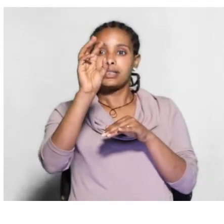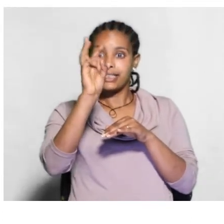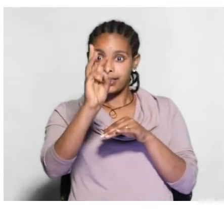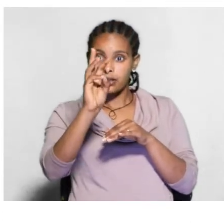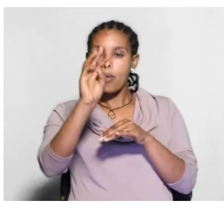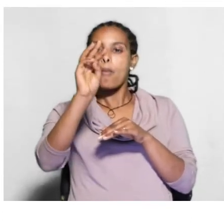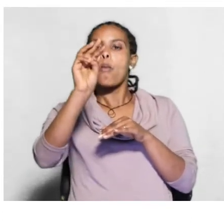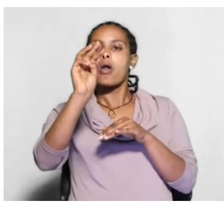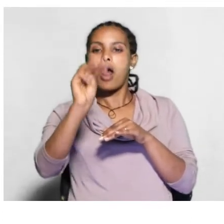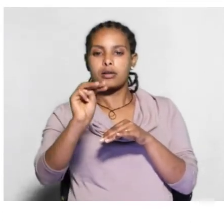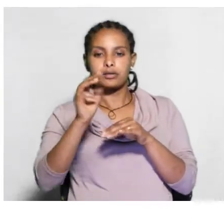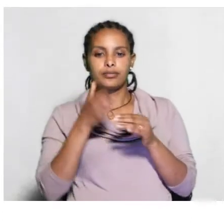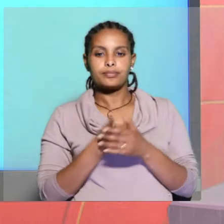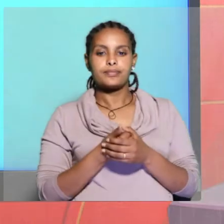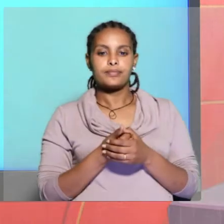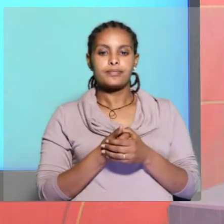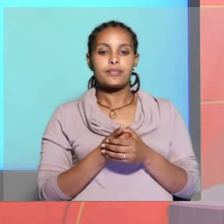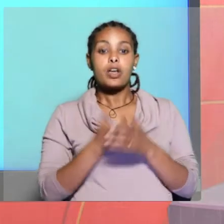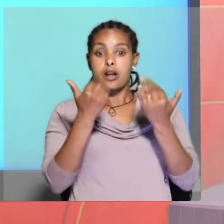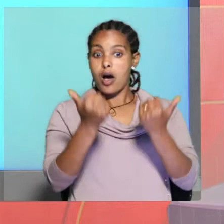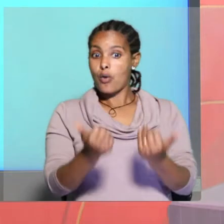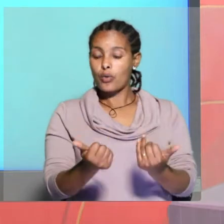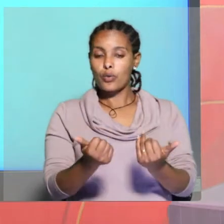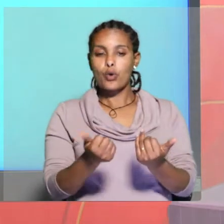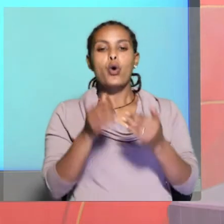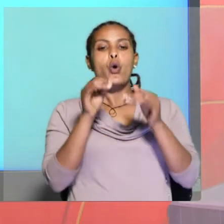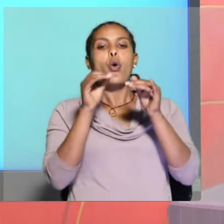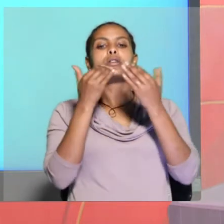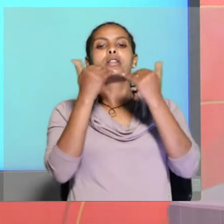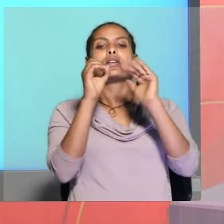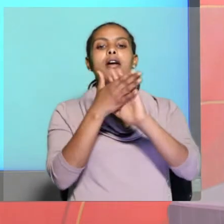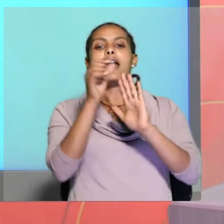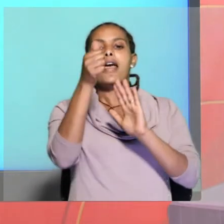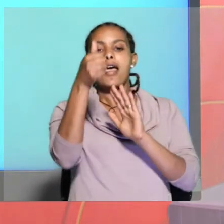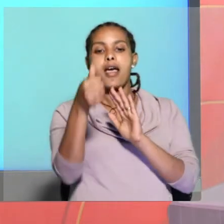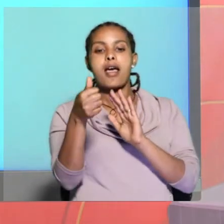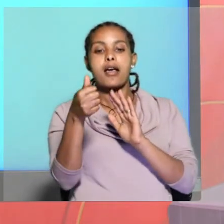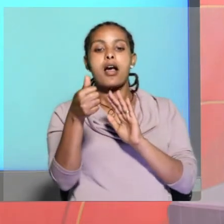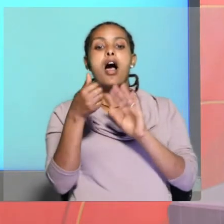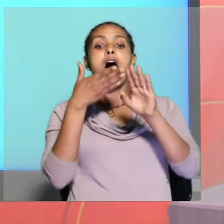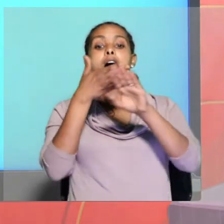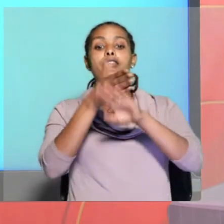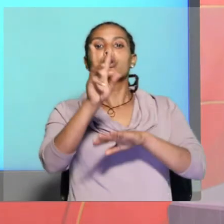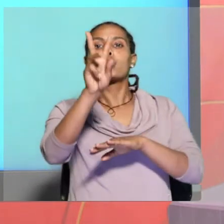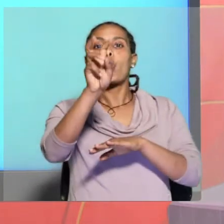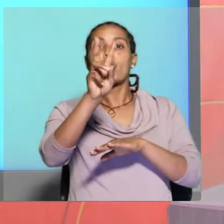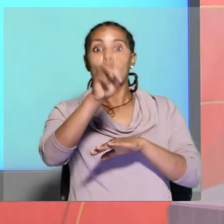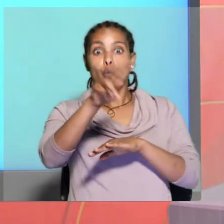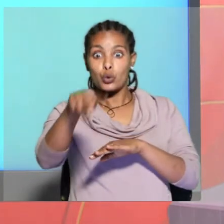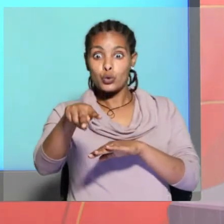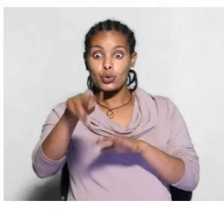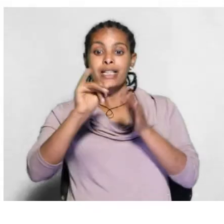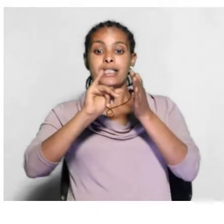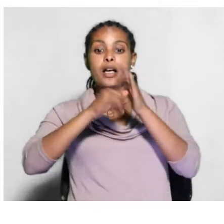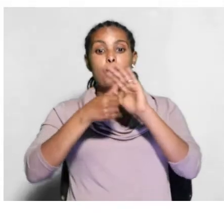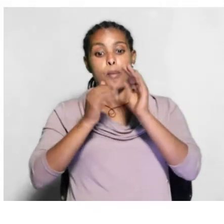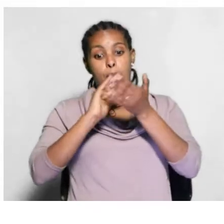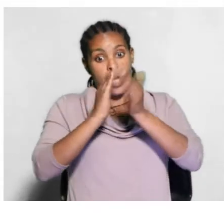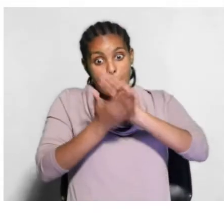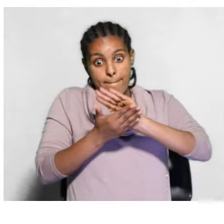0.086 molar. Now, concentration of M after 22 seconds